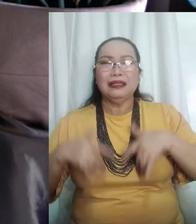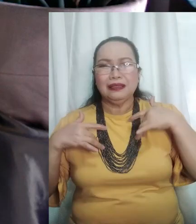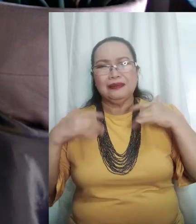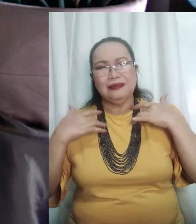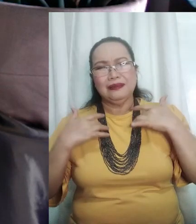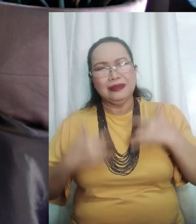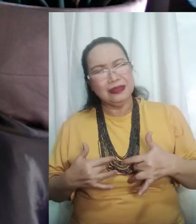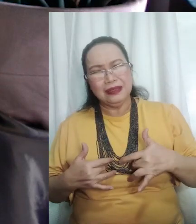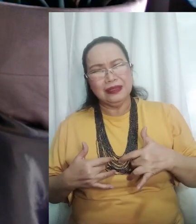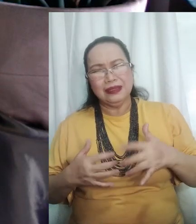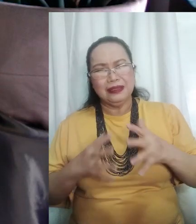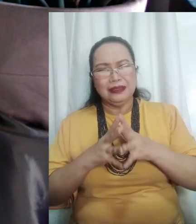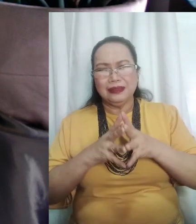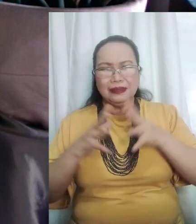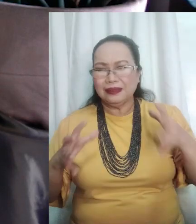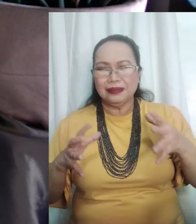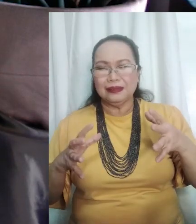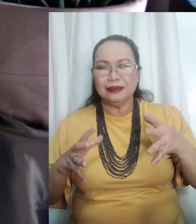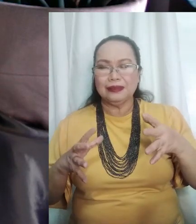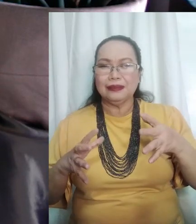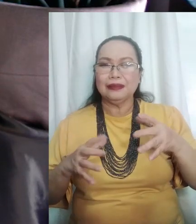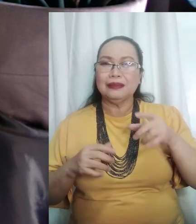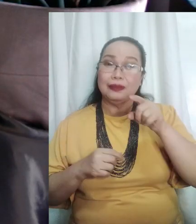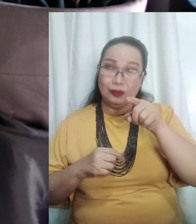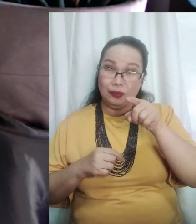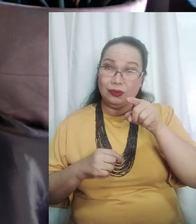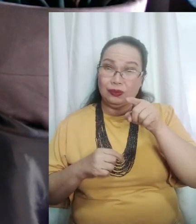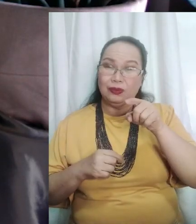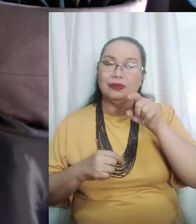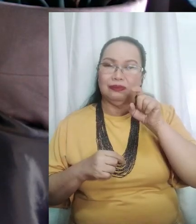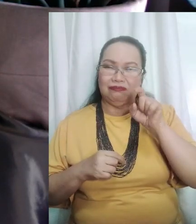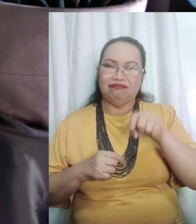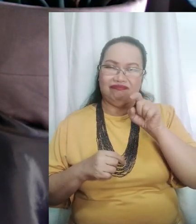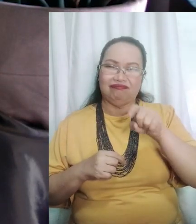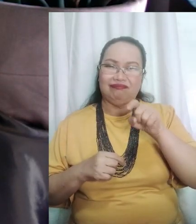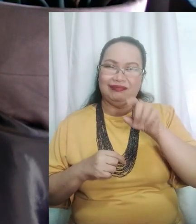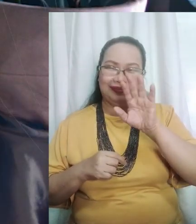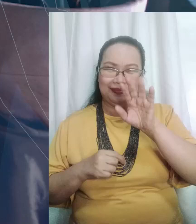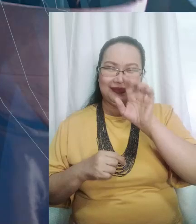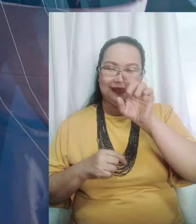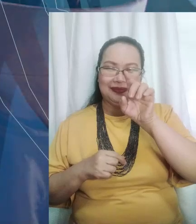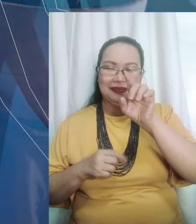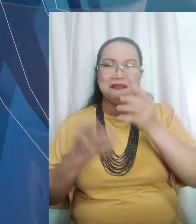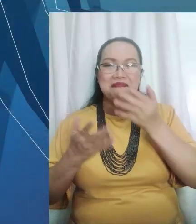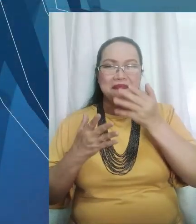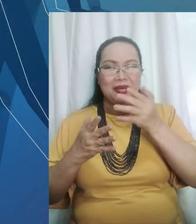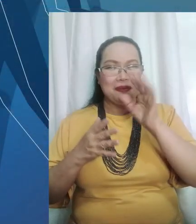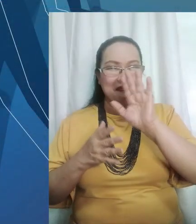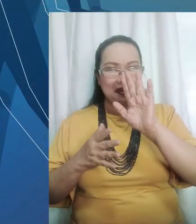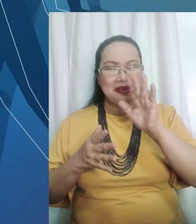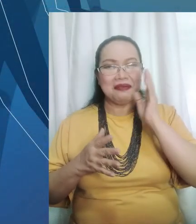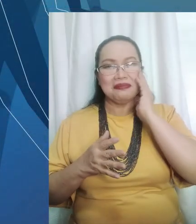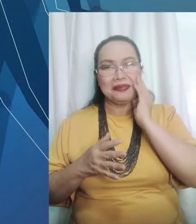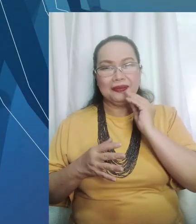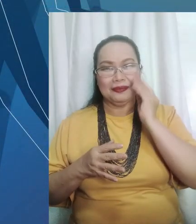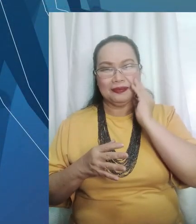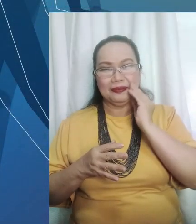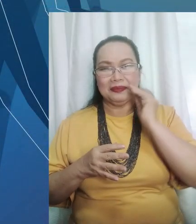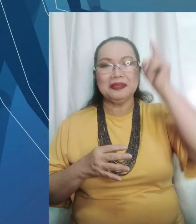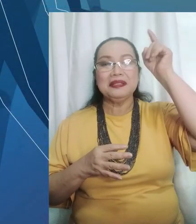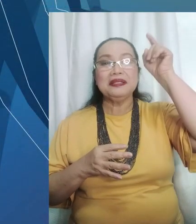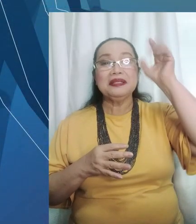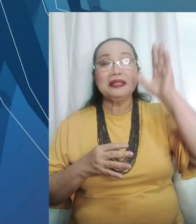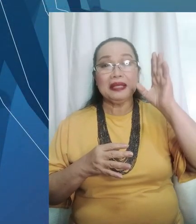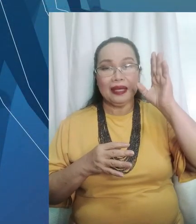Beloved, perhaps you need to see that your setback is actually